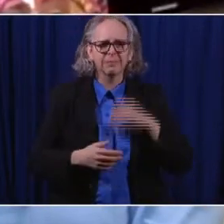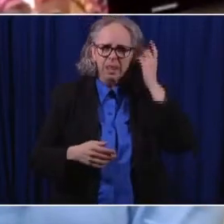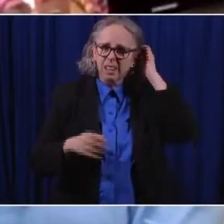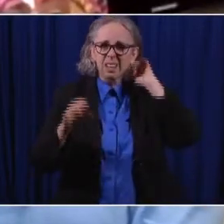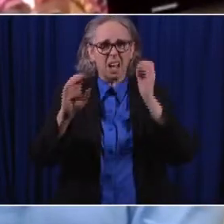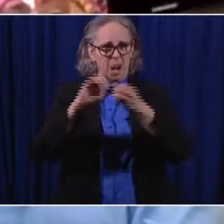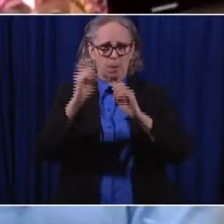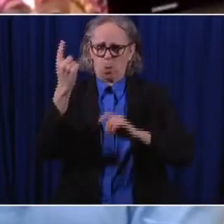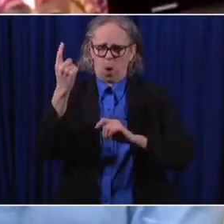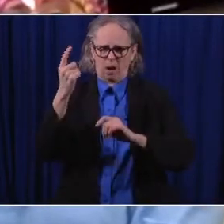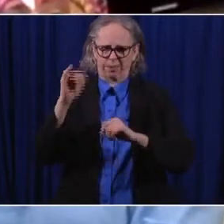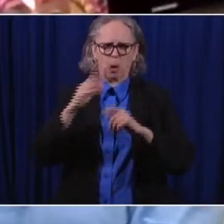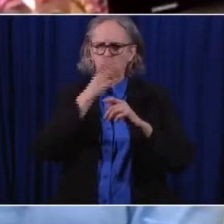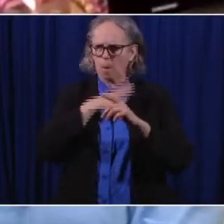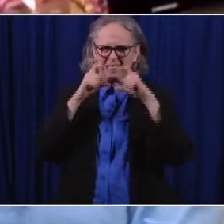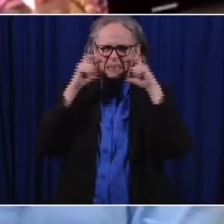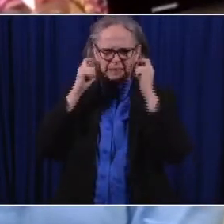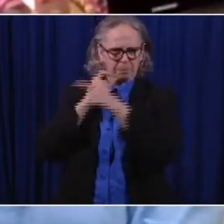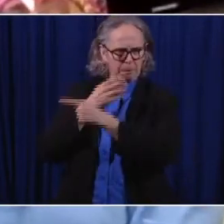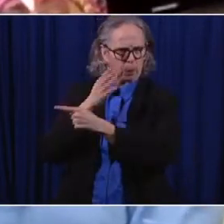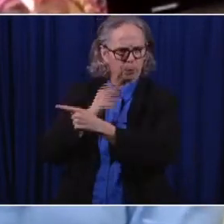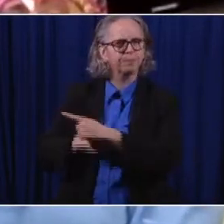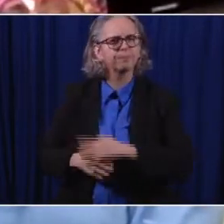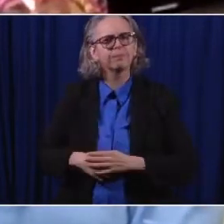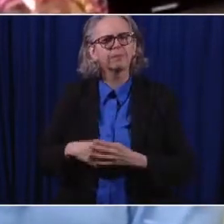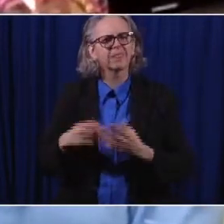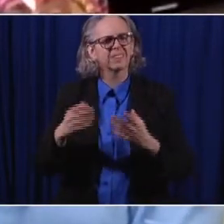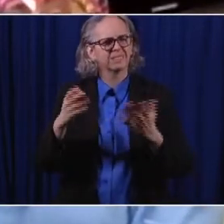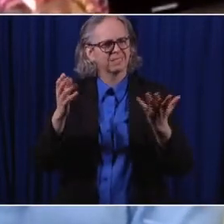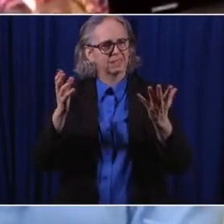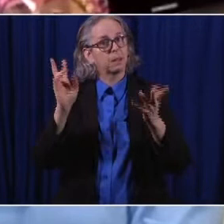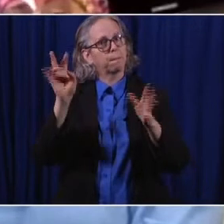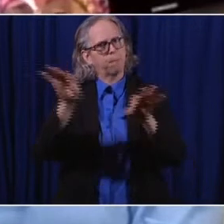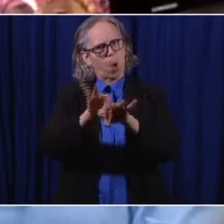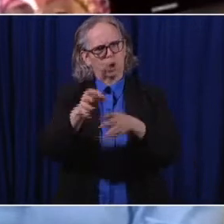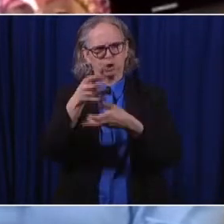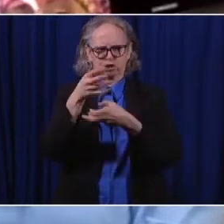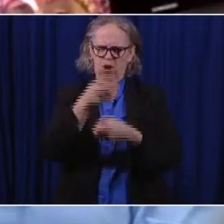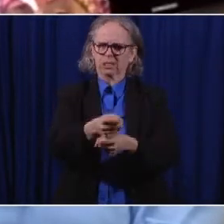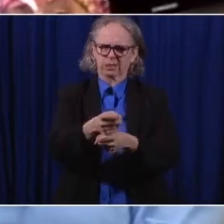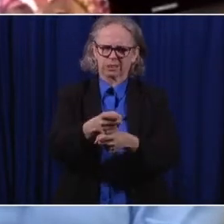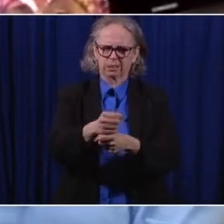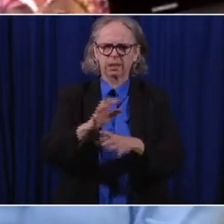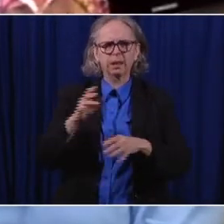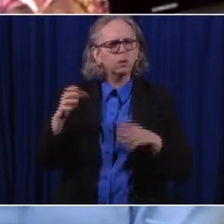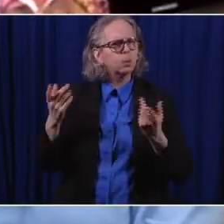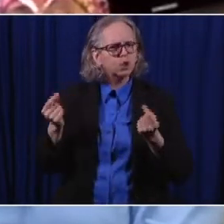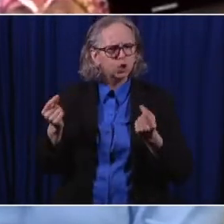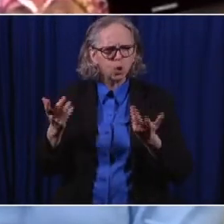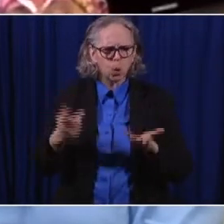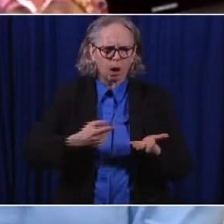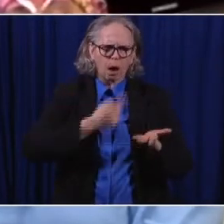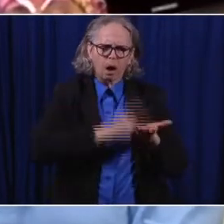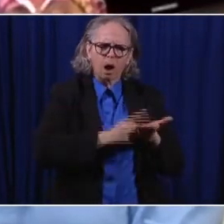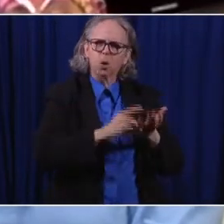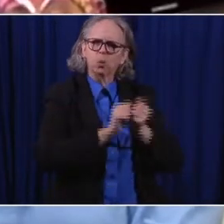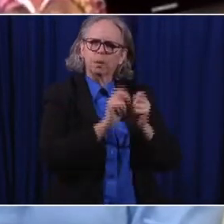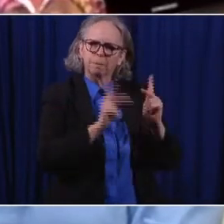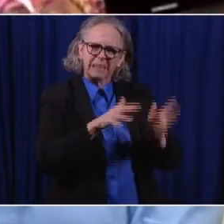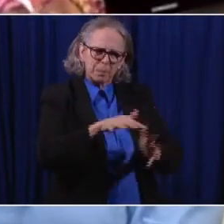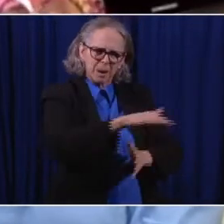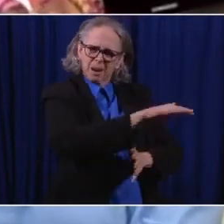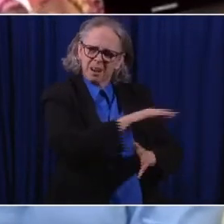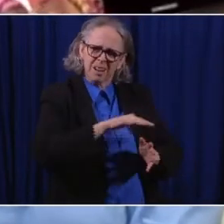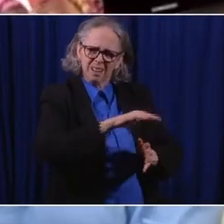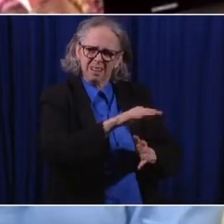trust. And number two, talk to those around you. My primary doctor is